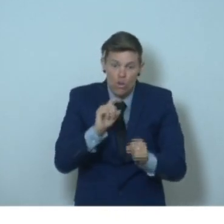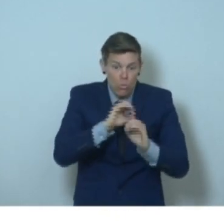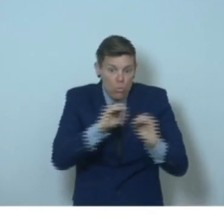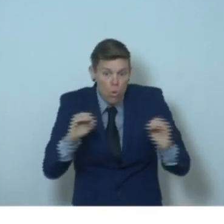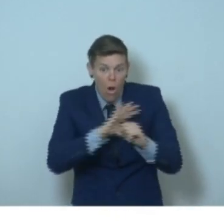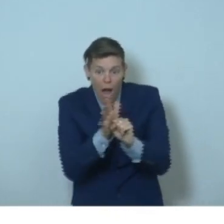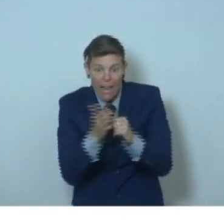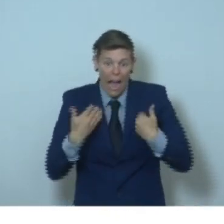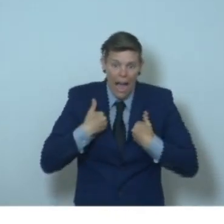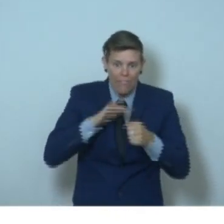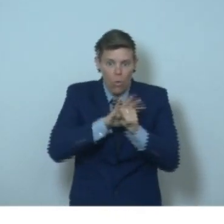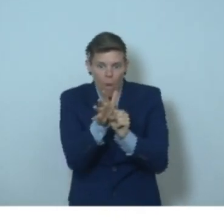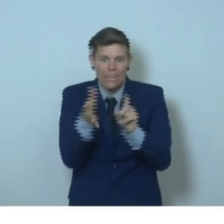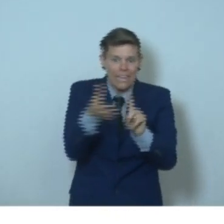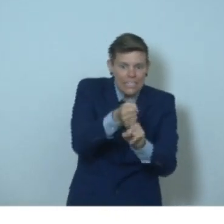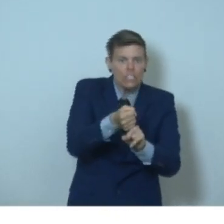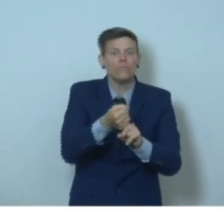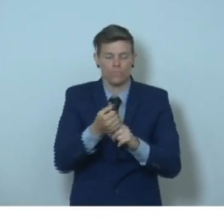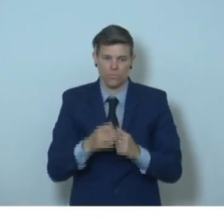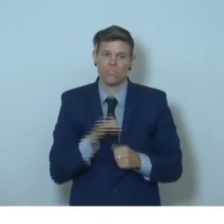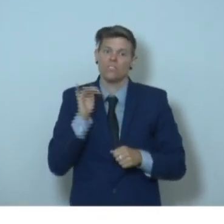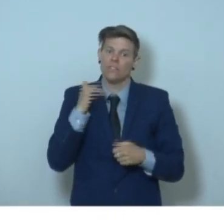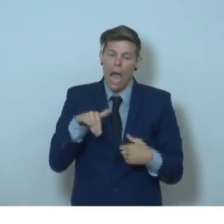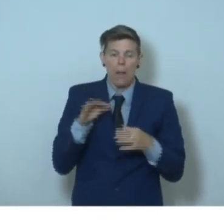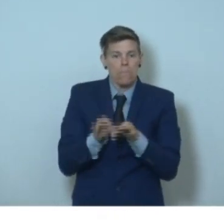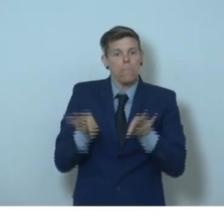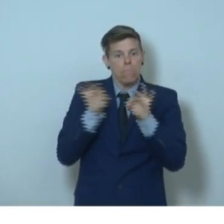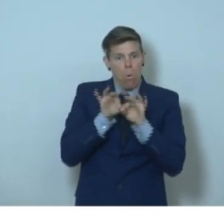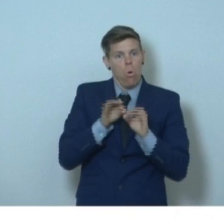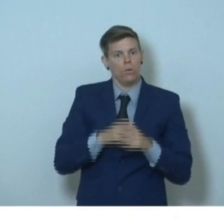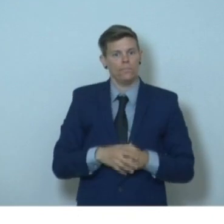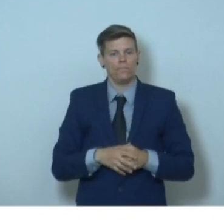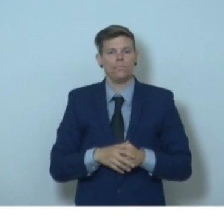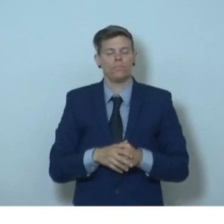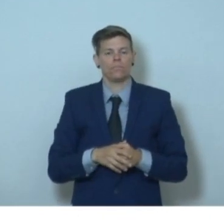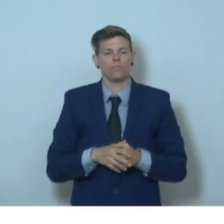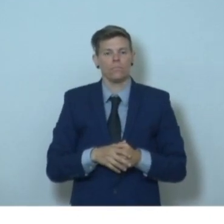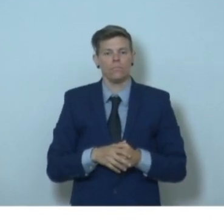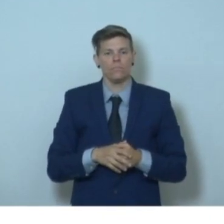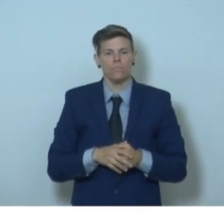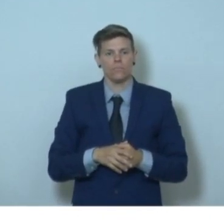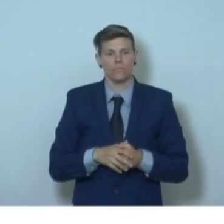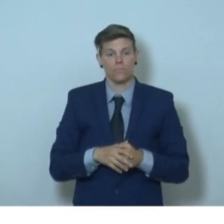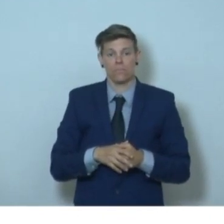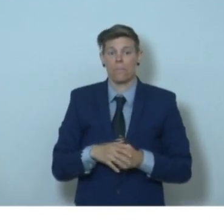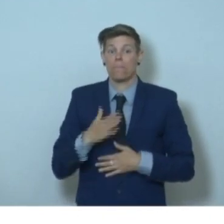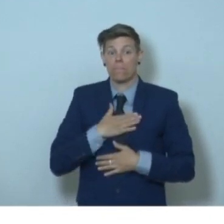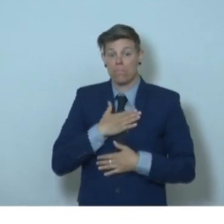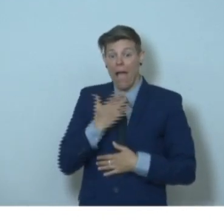result of this significant rise in cases, what used to be my favorite website,